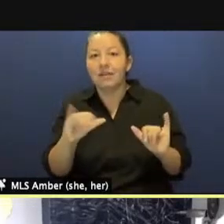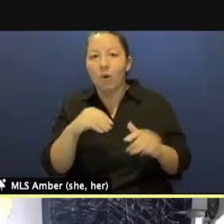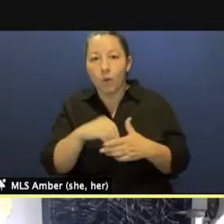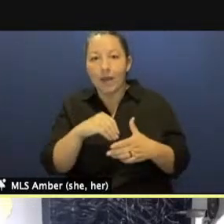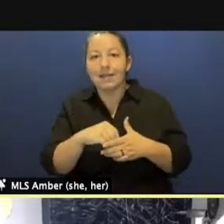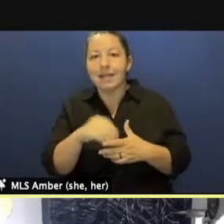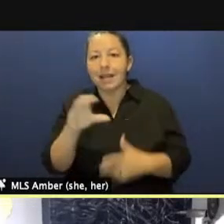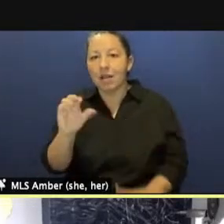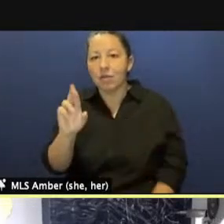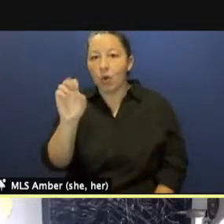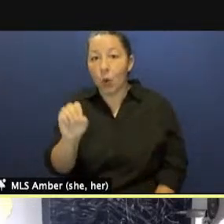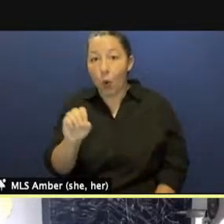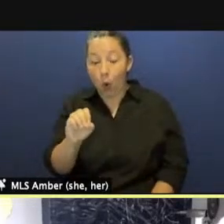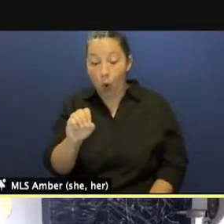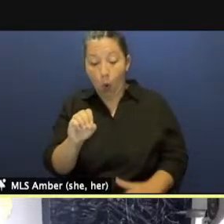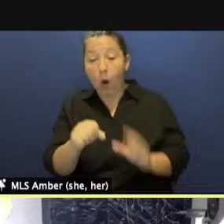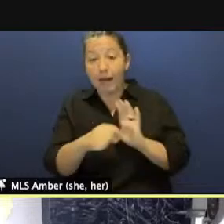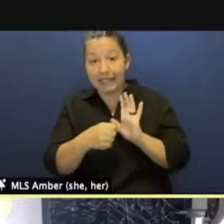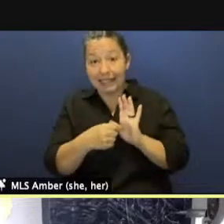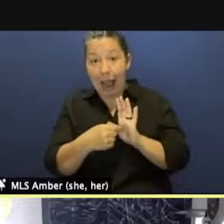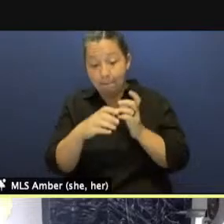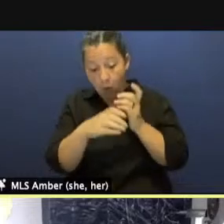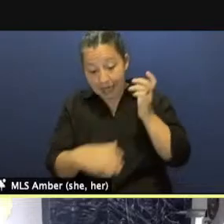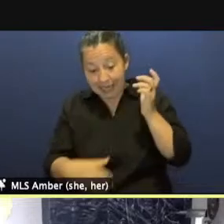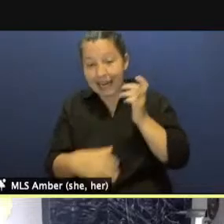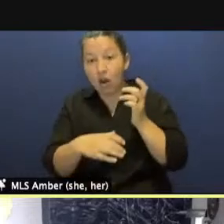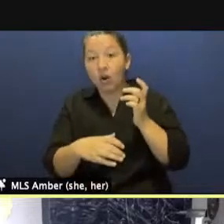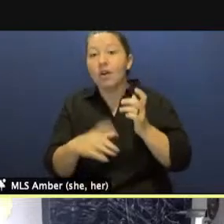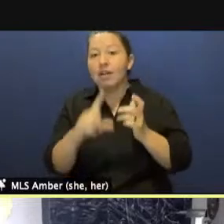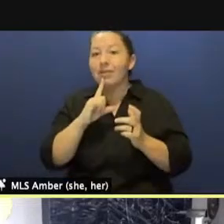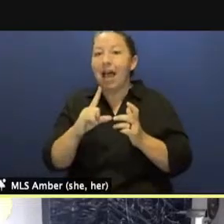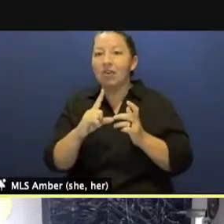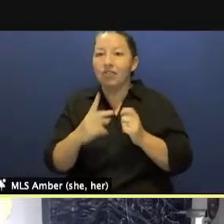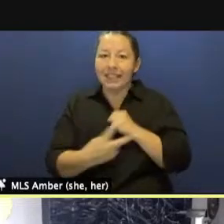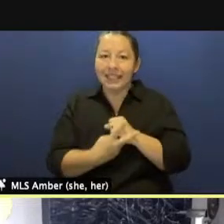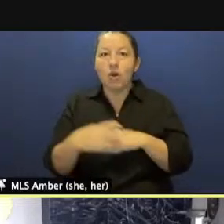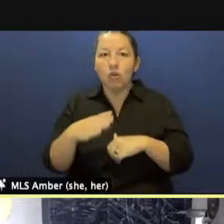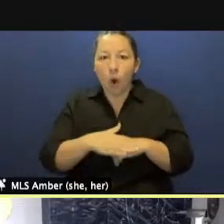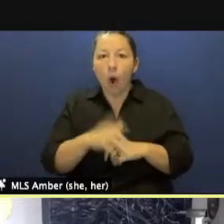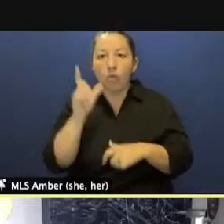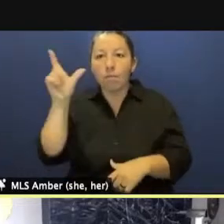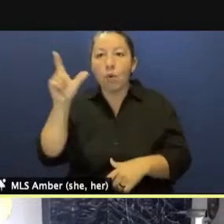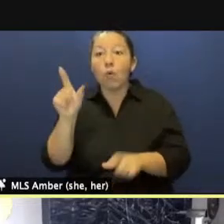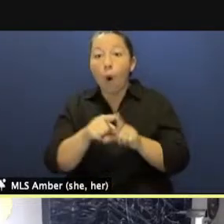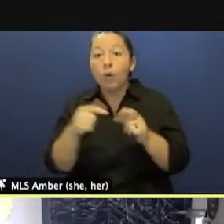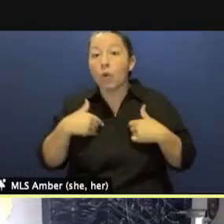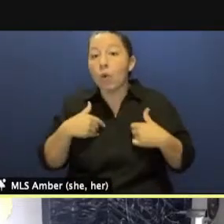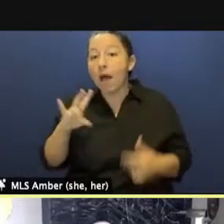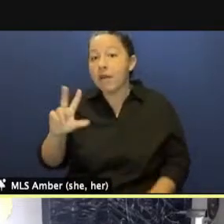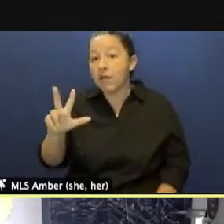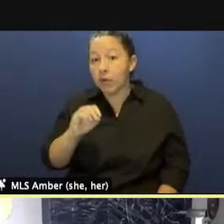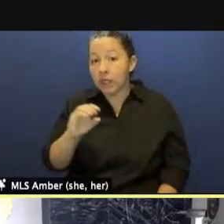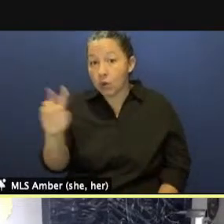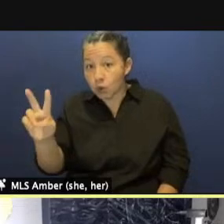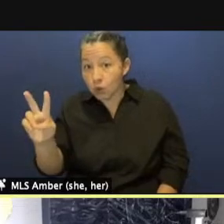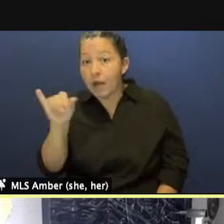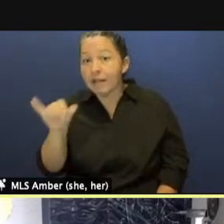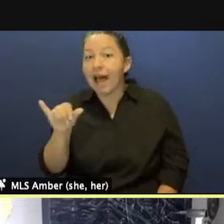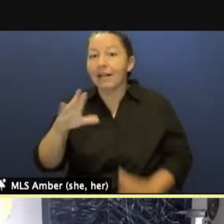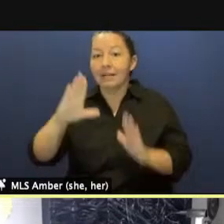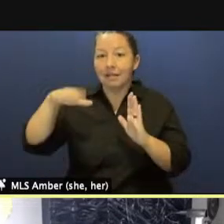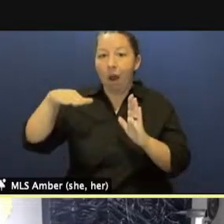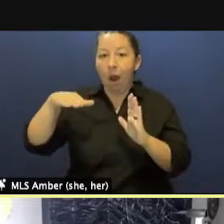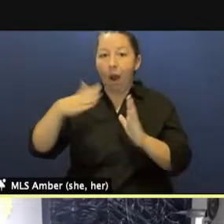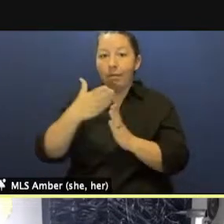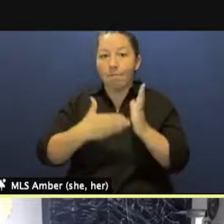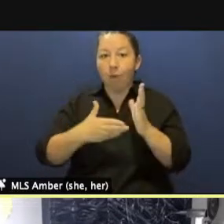sample vacuum container that was sealed on the moon, there's also 73002, which is the upper part of the double